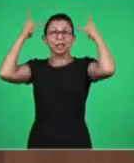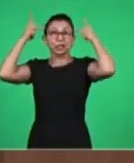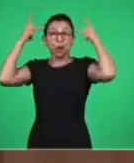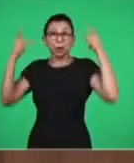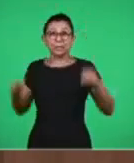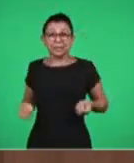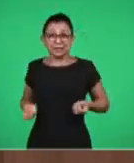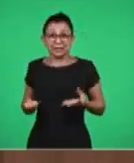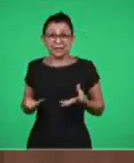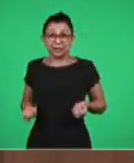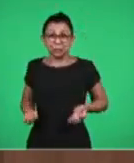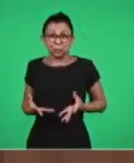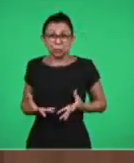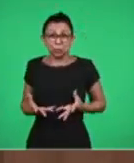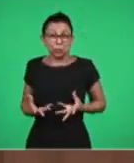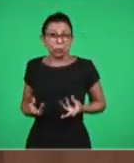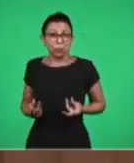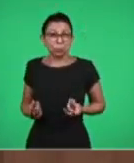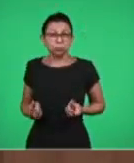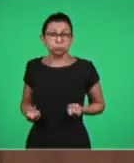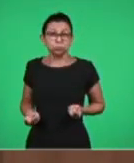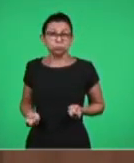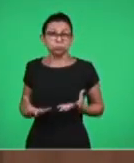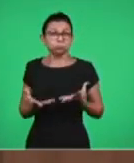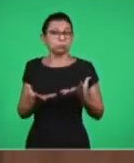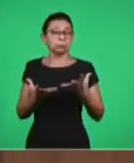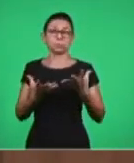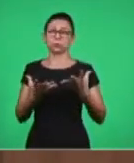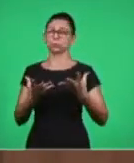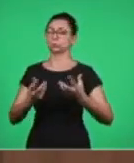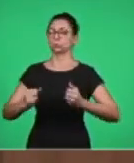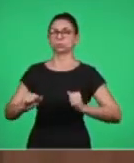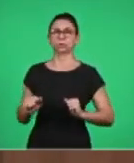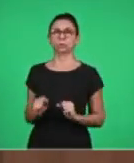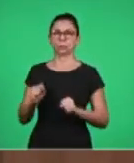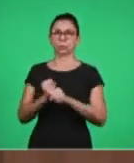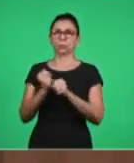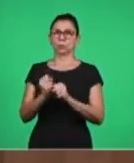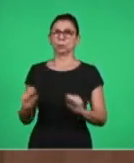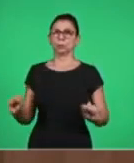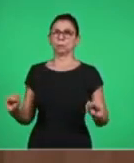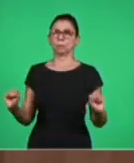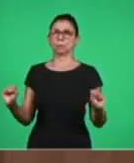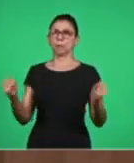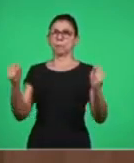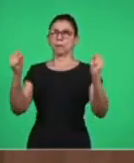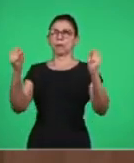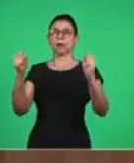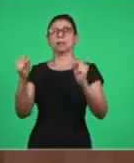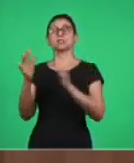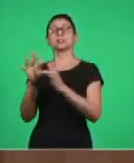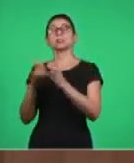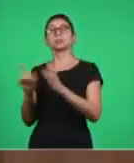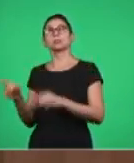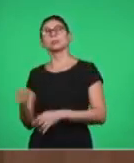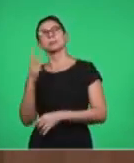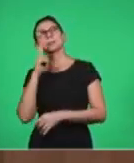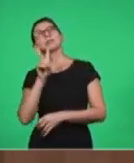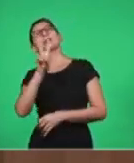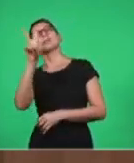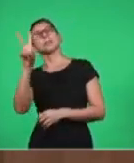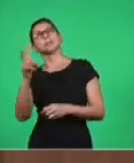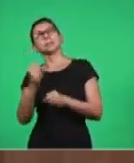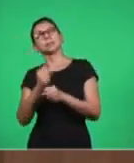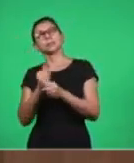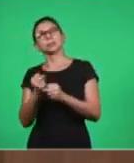Herod, where he spent a fortune in order to please the Jews. And Jesus said, you see,